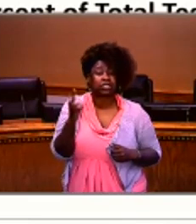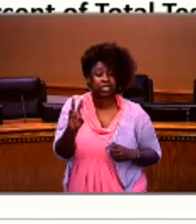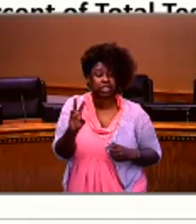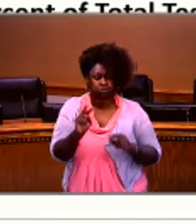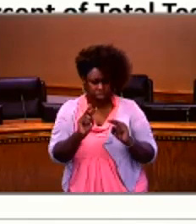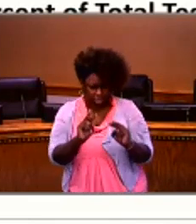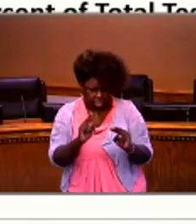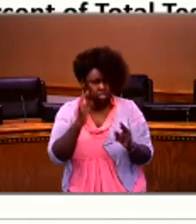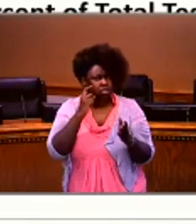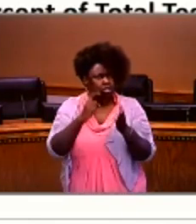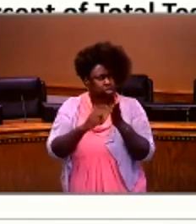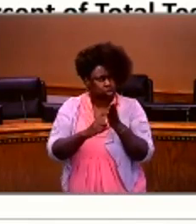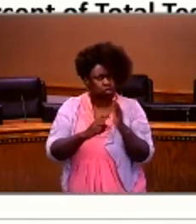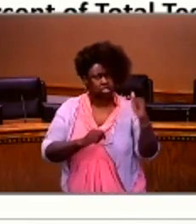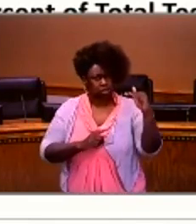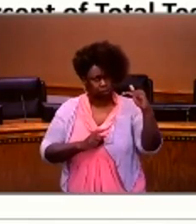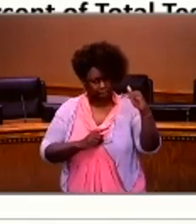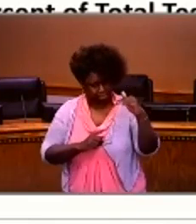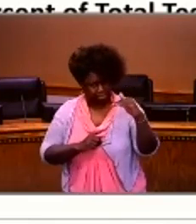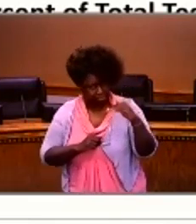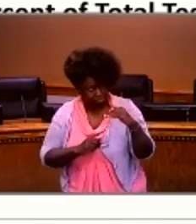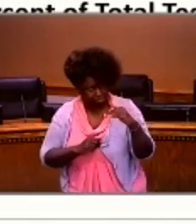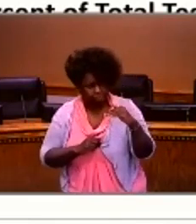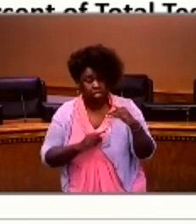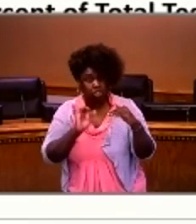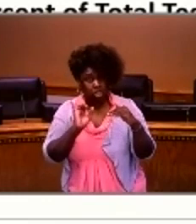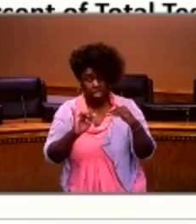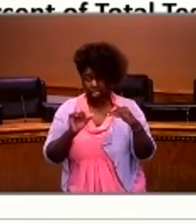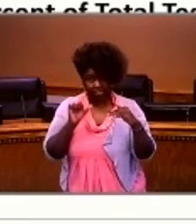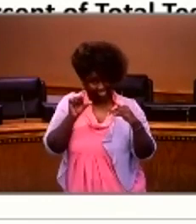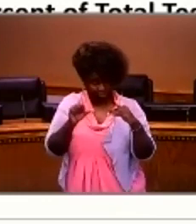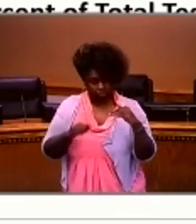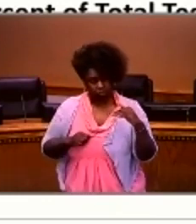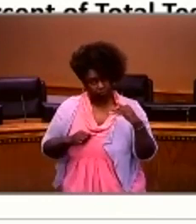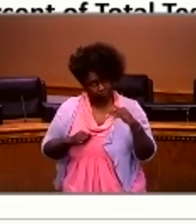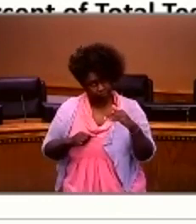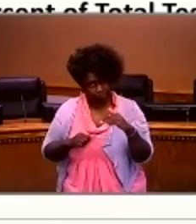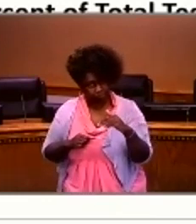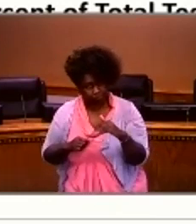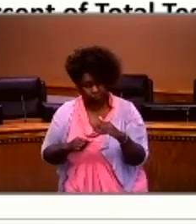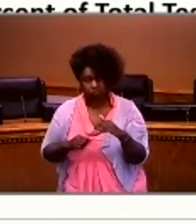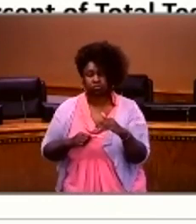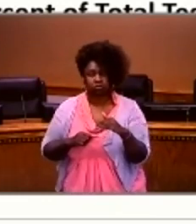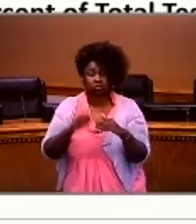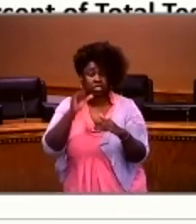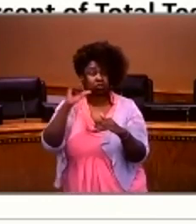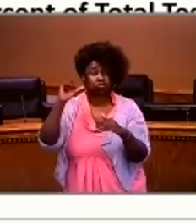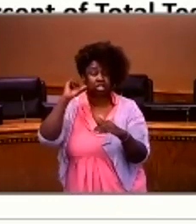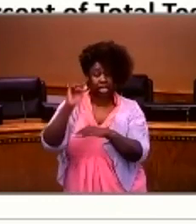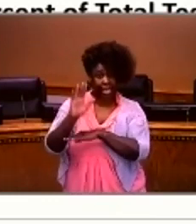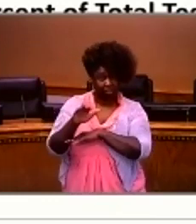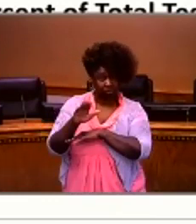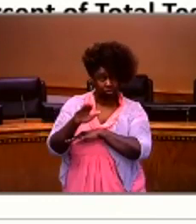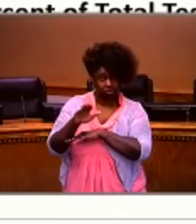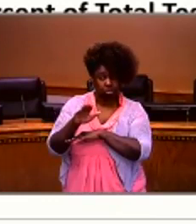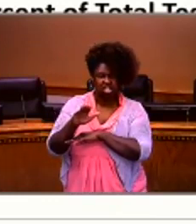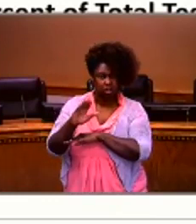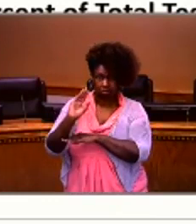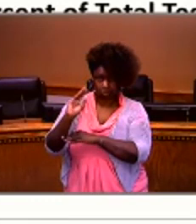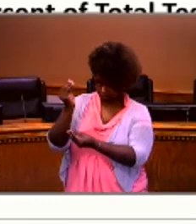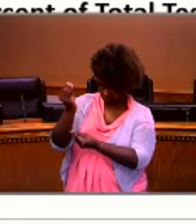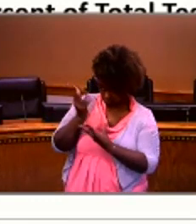of points, and that trend down has continued. And as of late yesterday afternoon, we used our afternoon data run